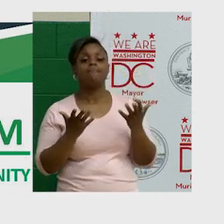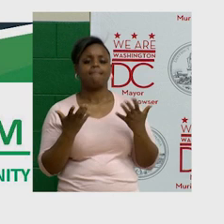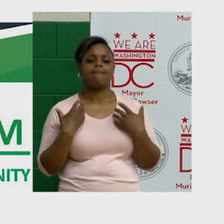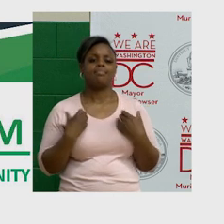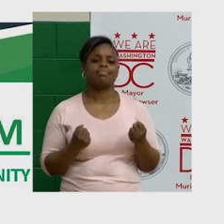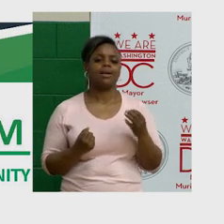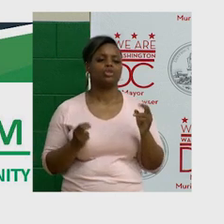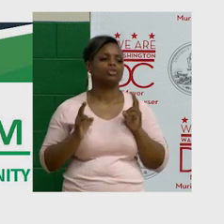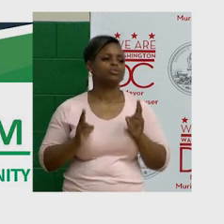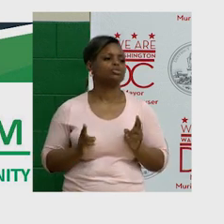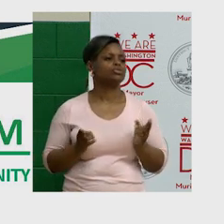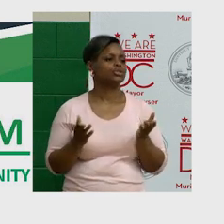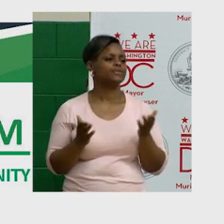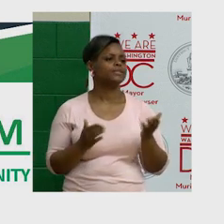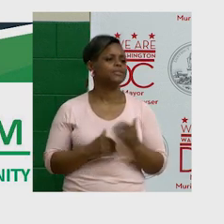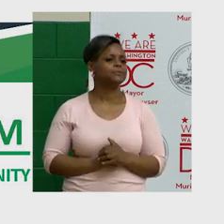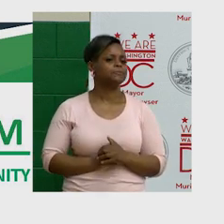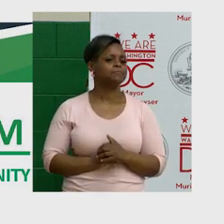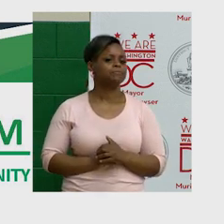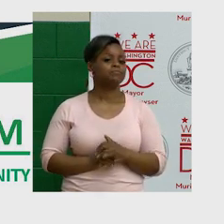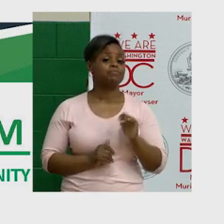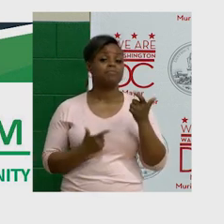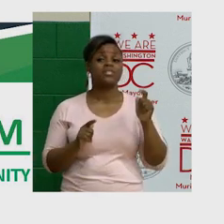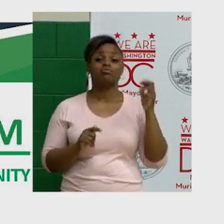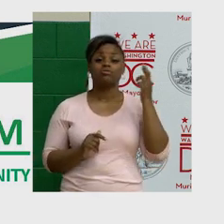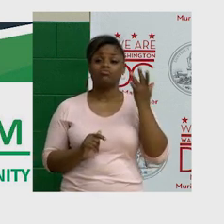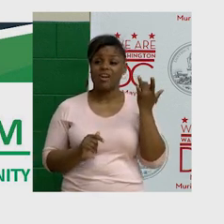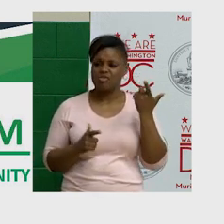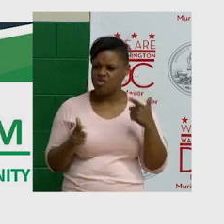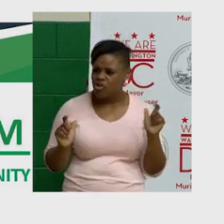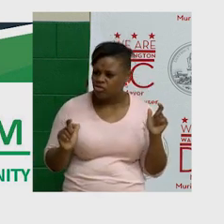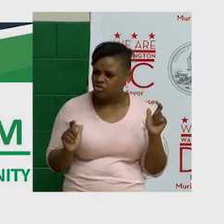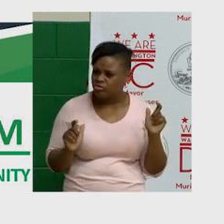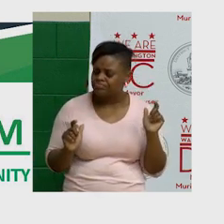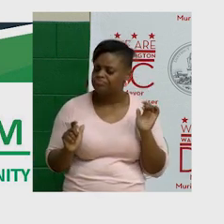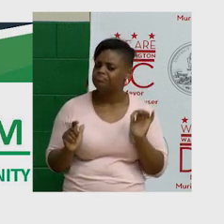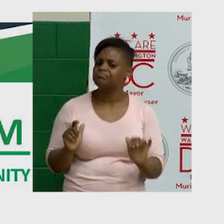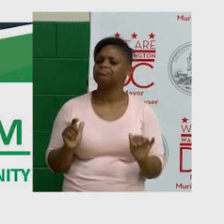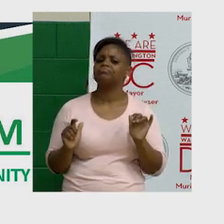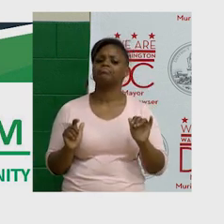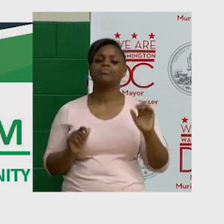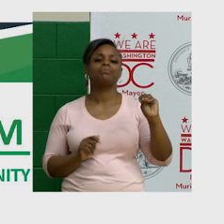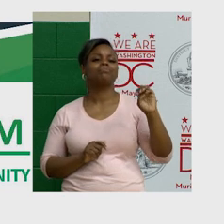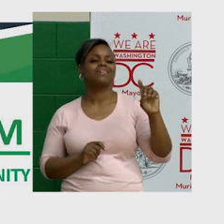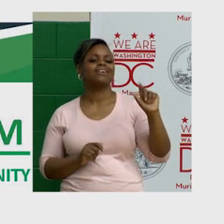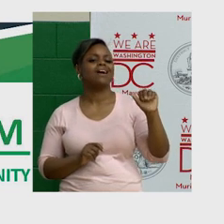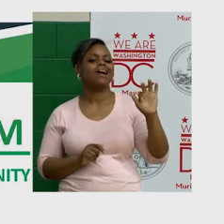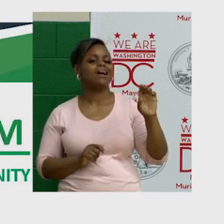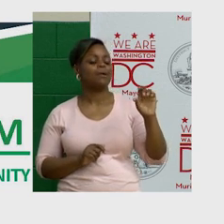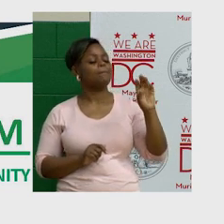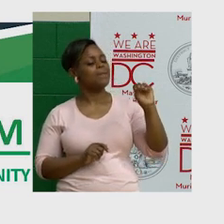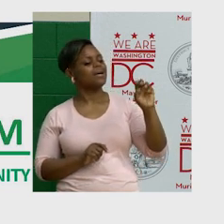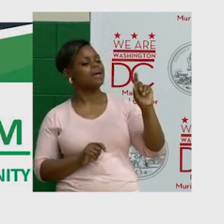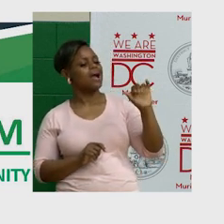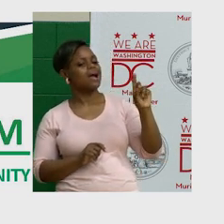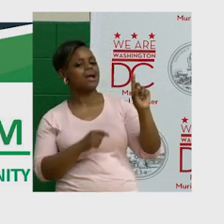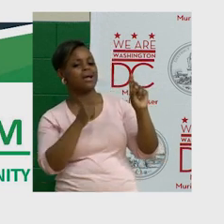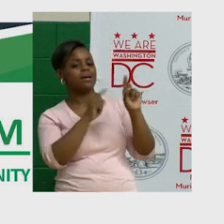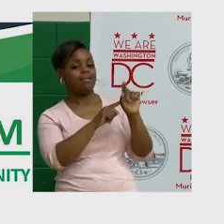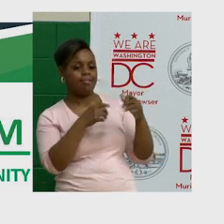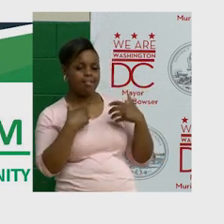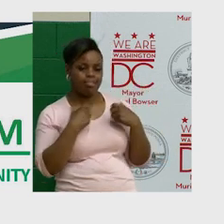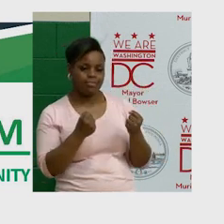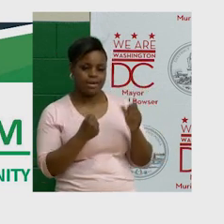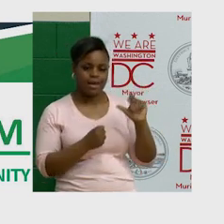Services. And part of the reason that share is so large is this is where our Medicaid funding comes into play. So we have excellent healthcare coverage in the District